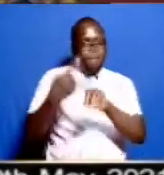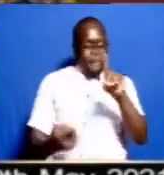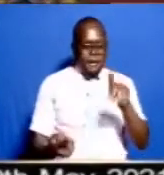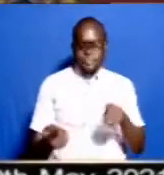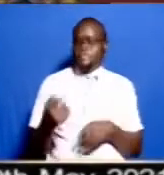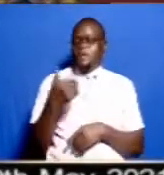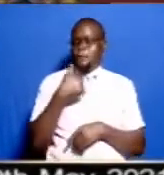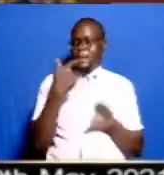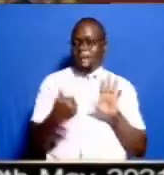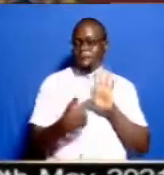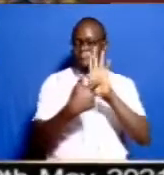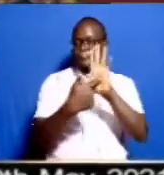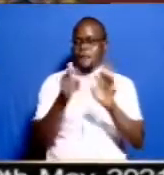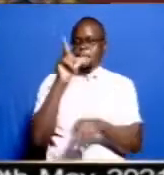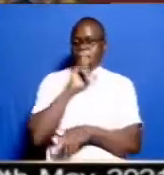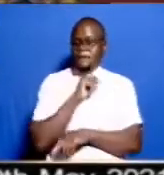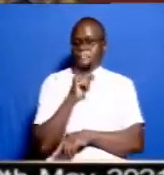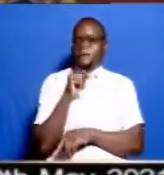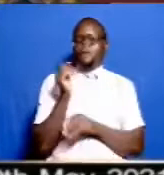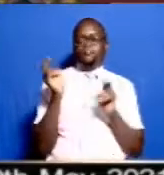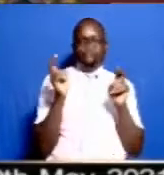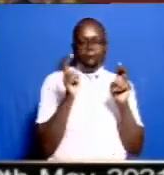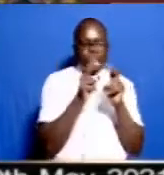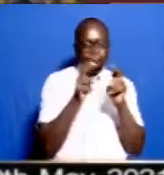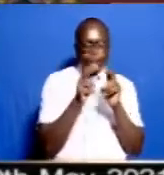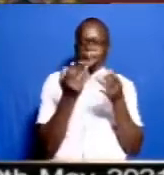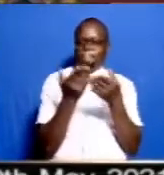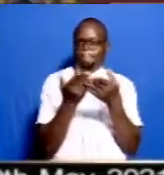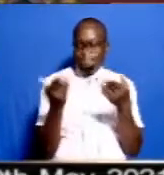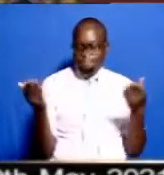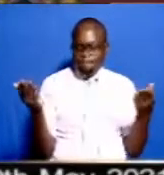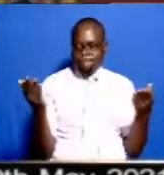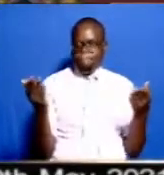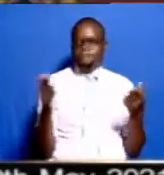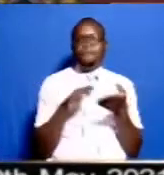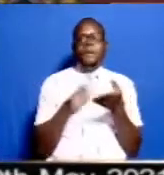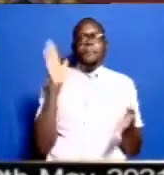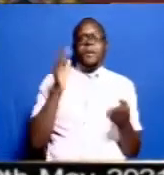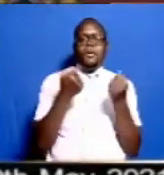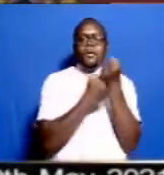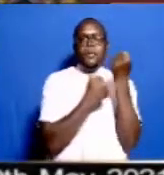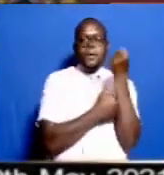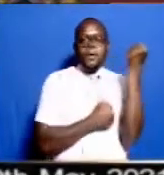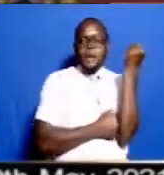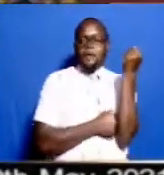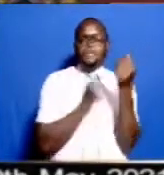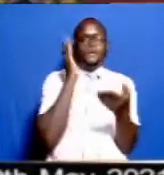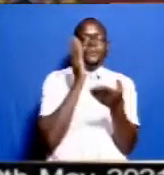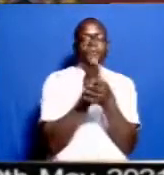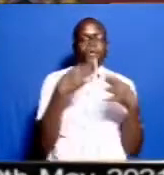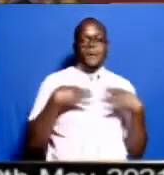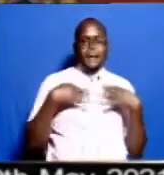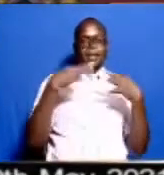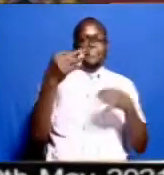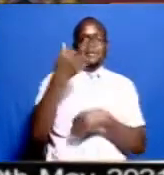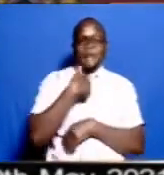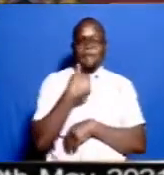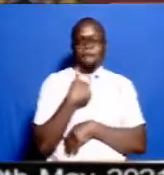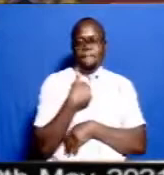have indications, Madam Speaker, from our consultations that several donor agencies are interested